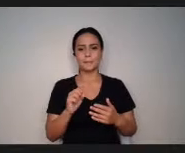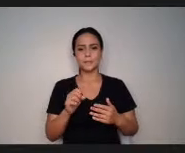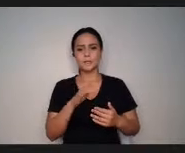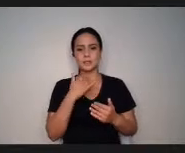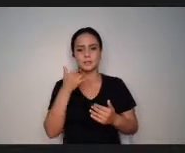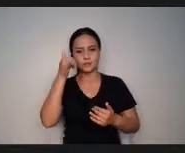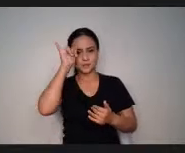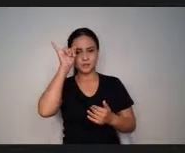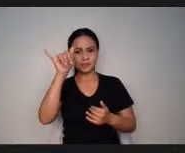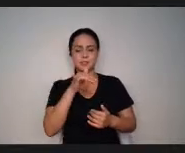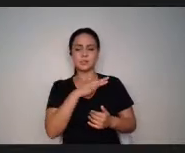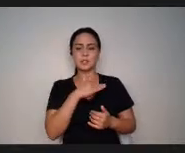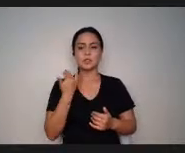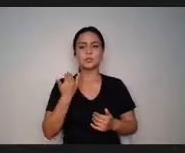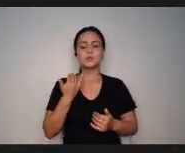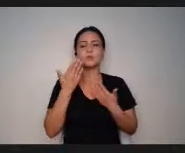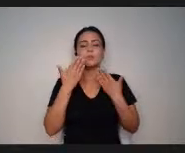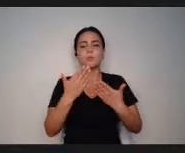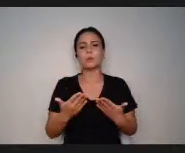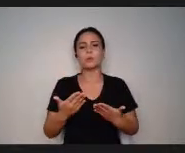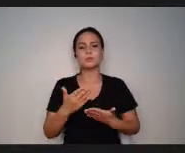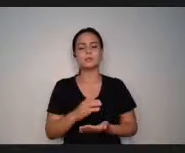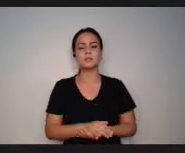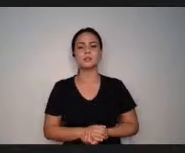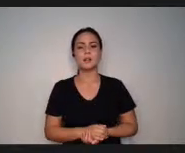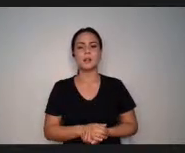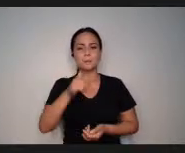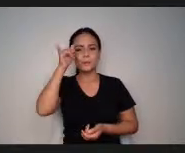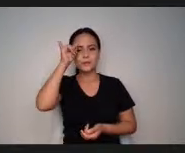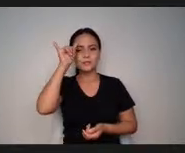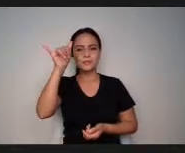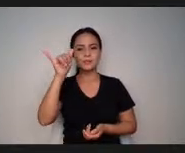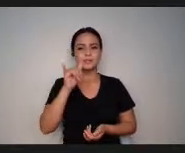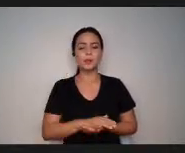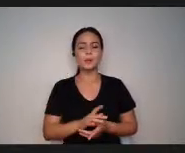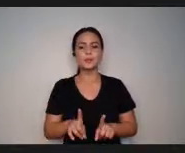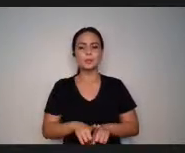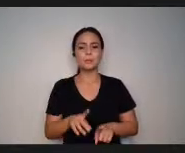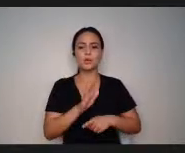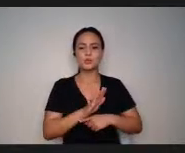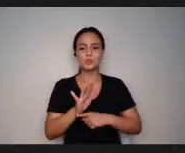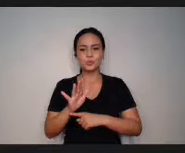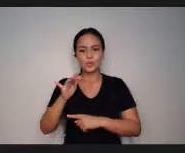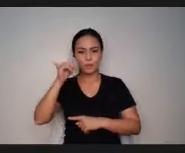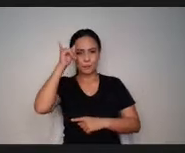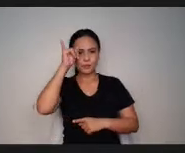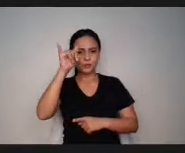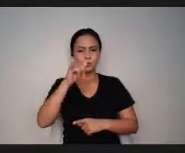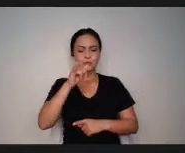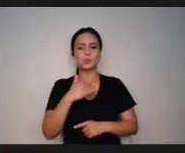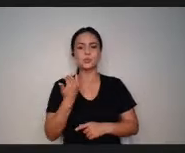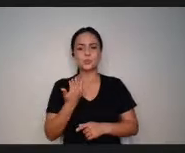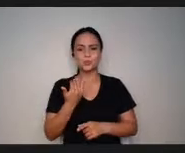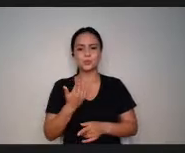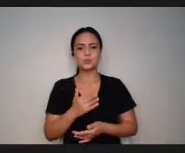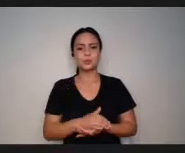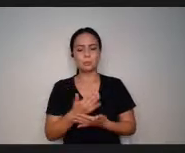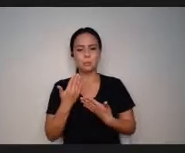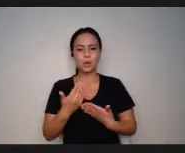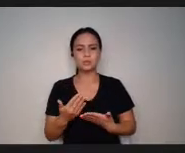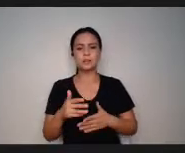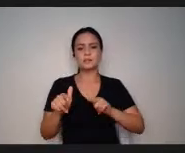the findings that we're seeing is that work is a contributing factor through mental health